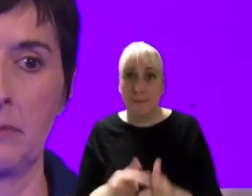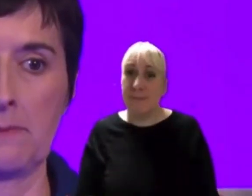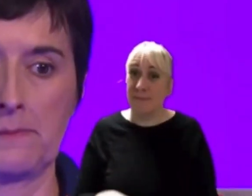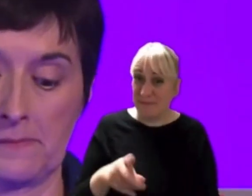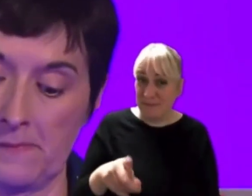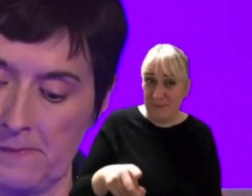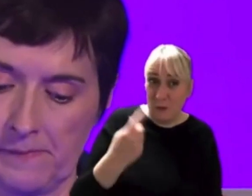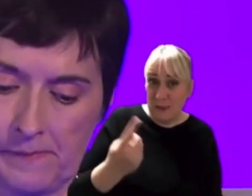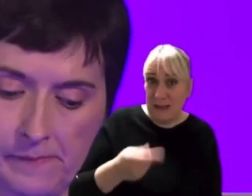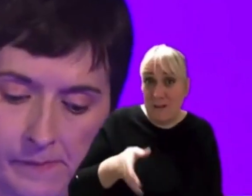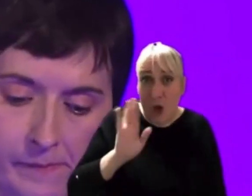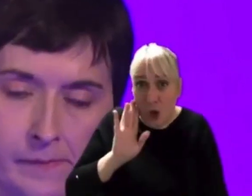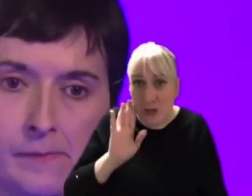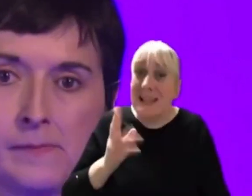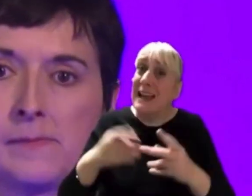right.